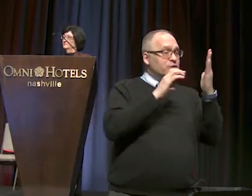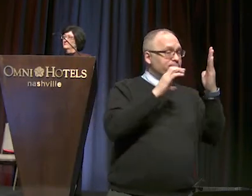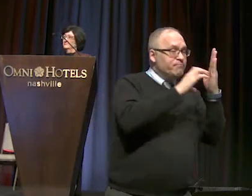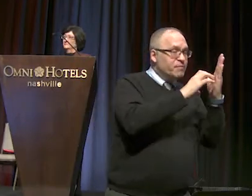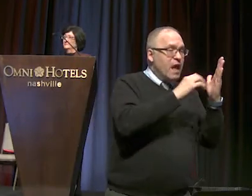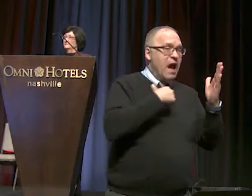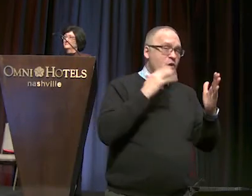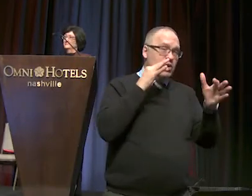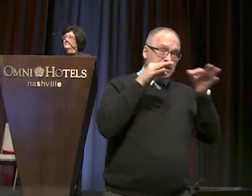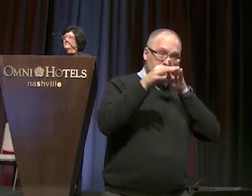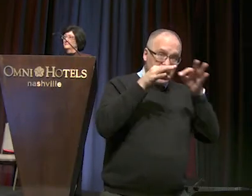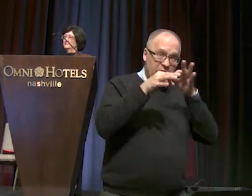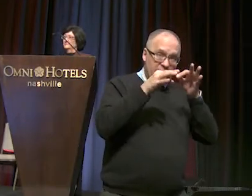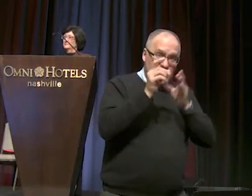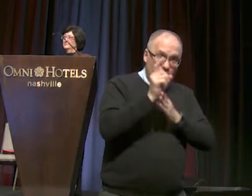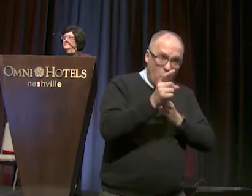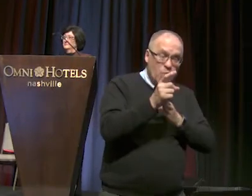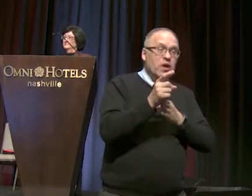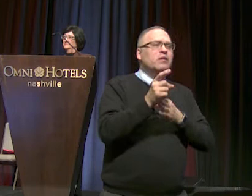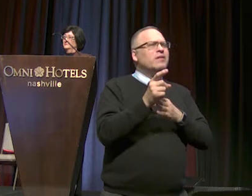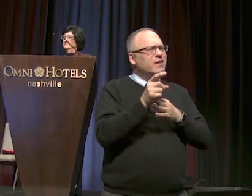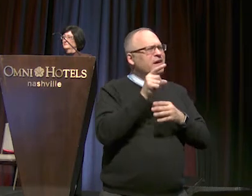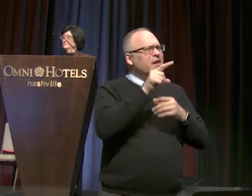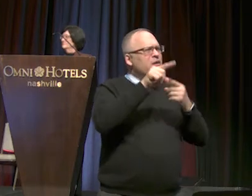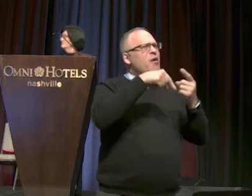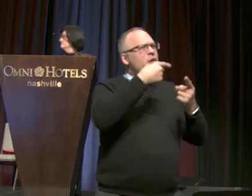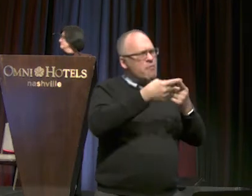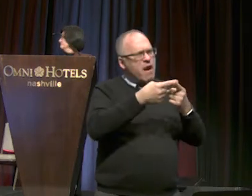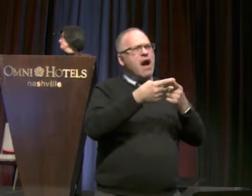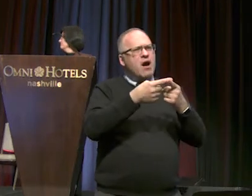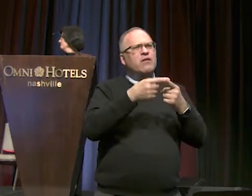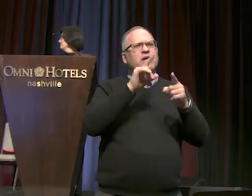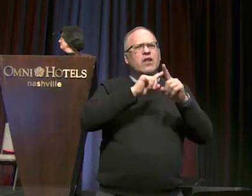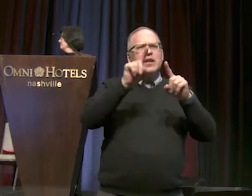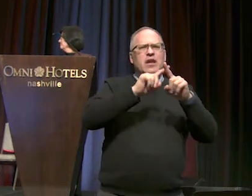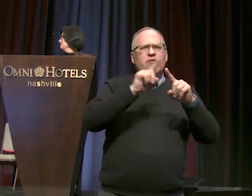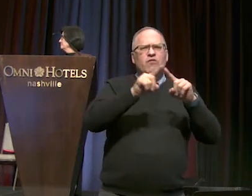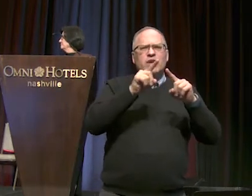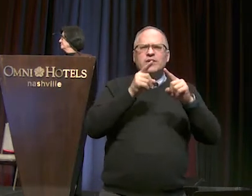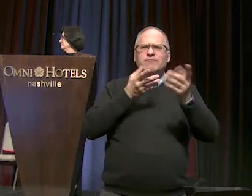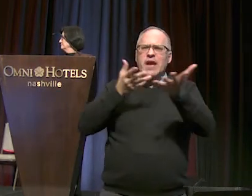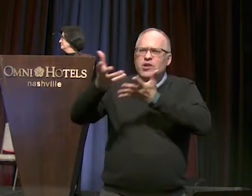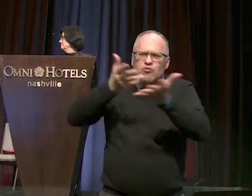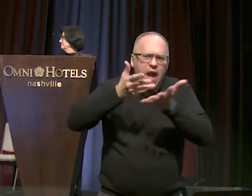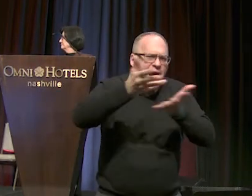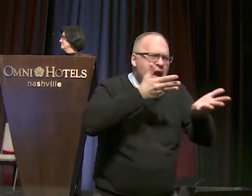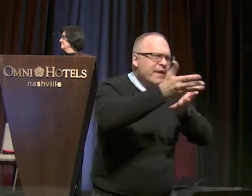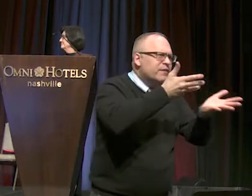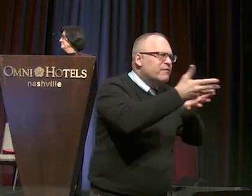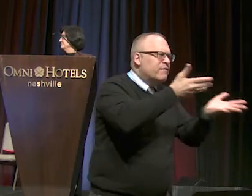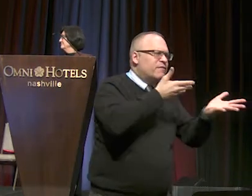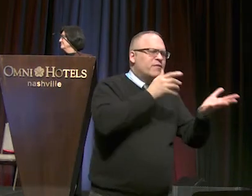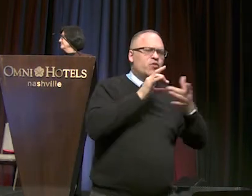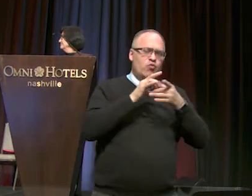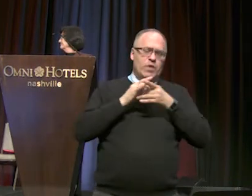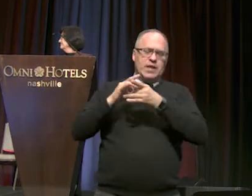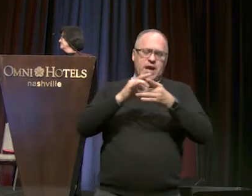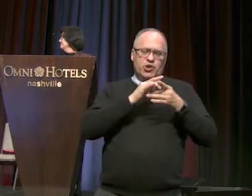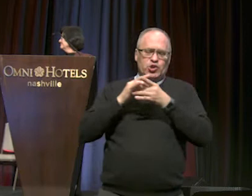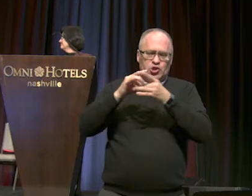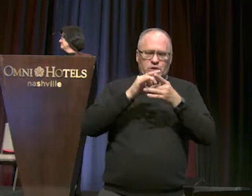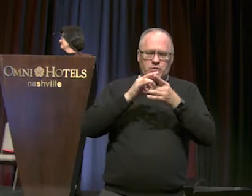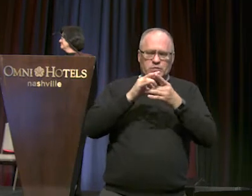few moments is about maintaining that vital web of interactive relationships while we